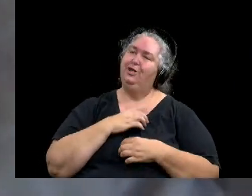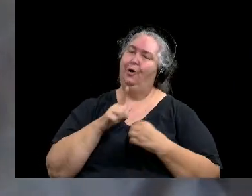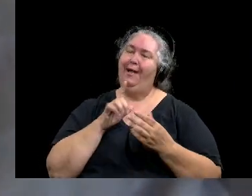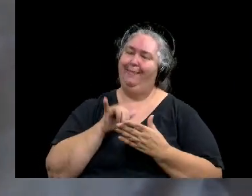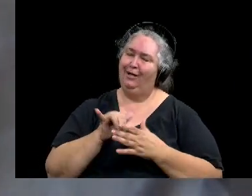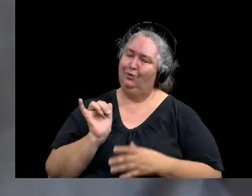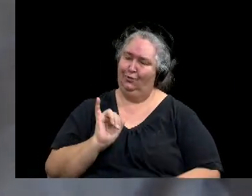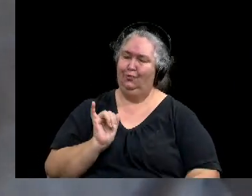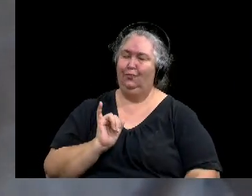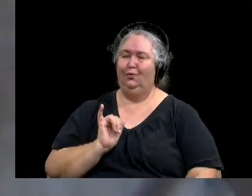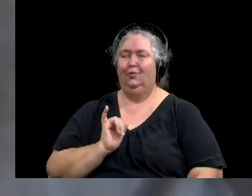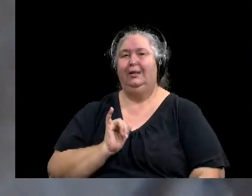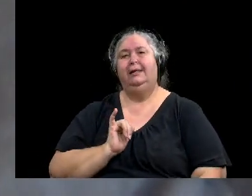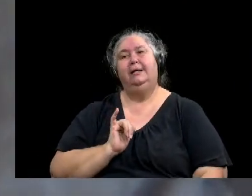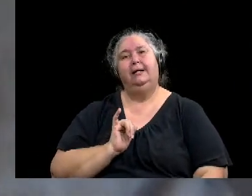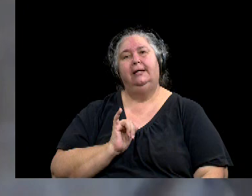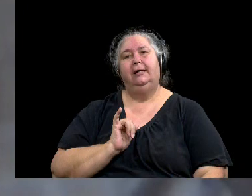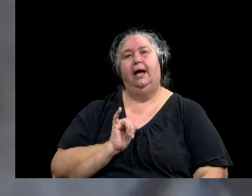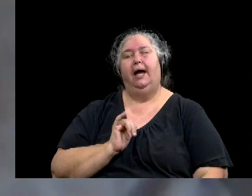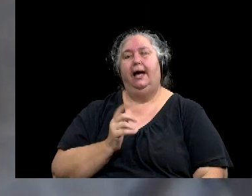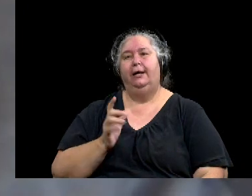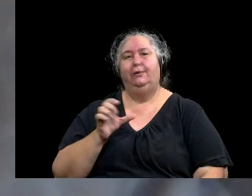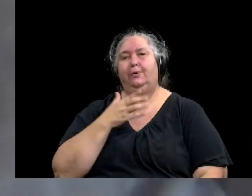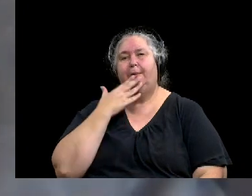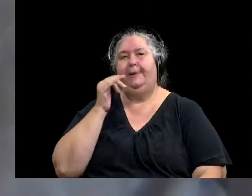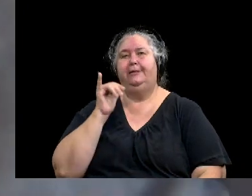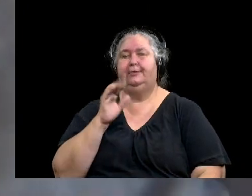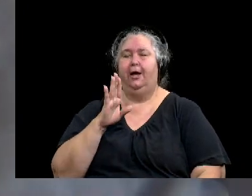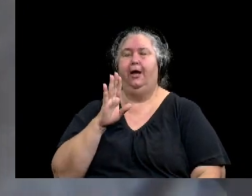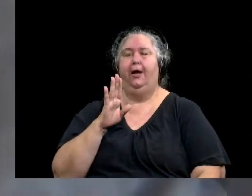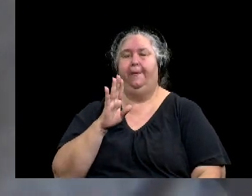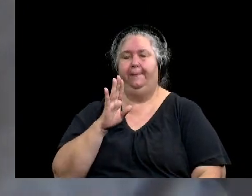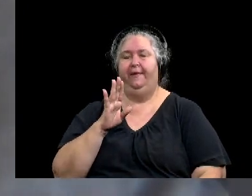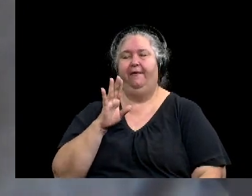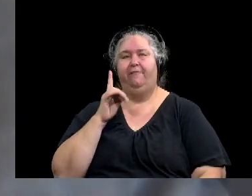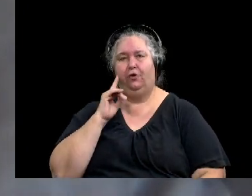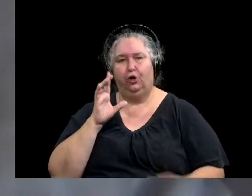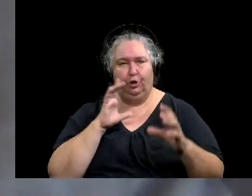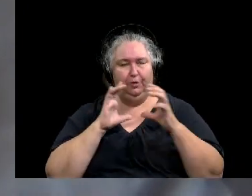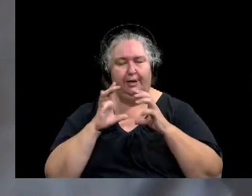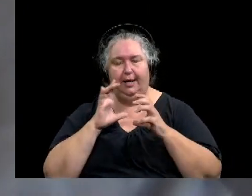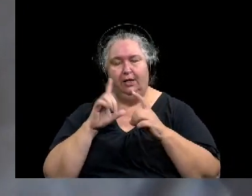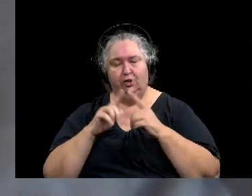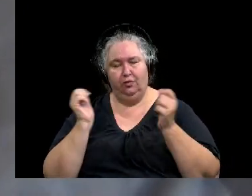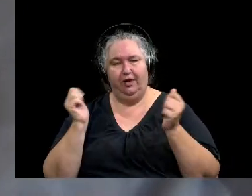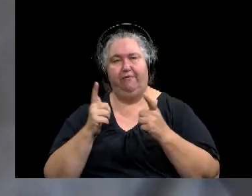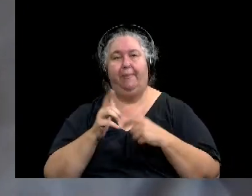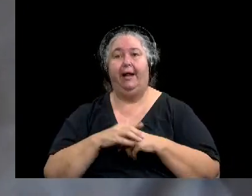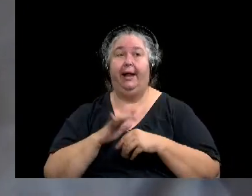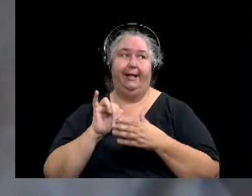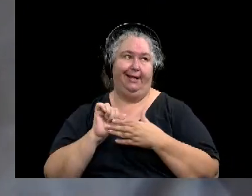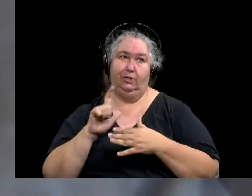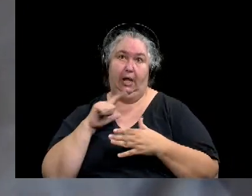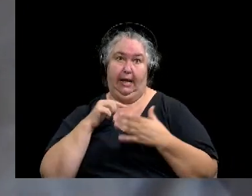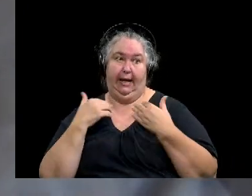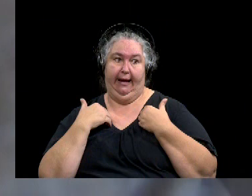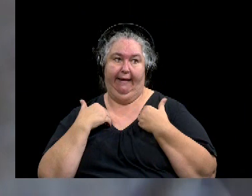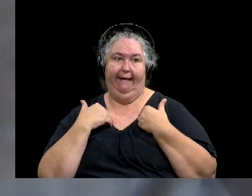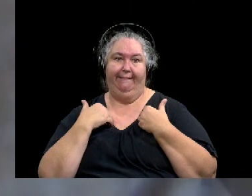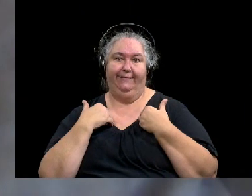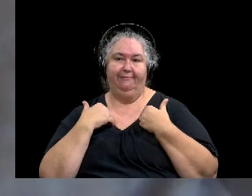wants to do the best job we can do in communicating around. And that's all I have, and